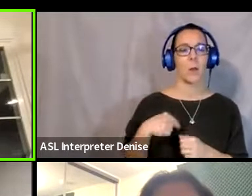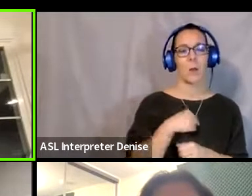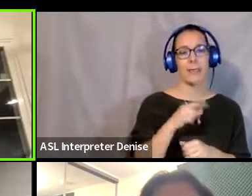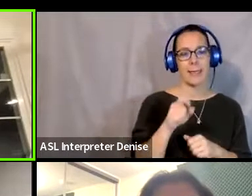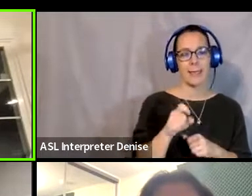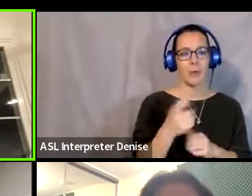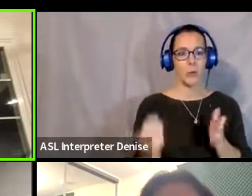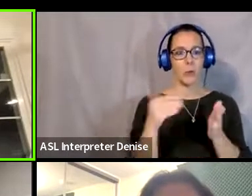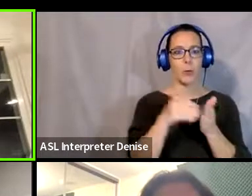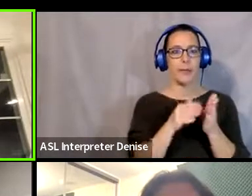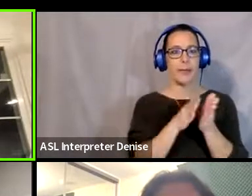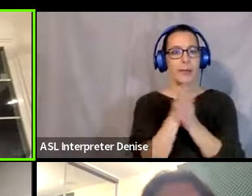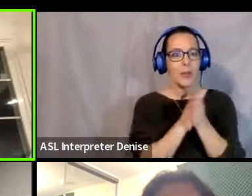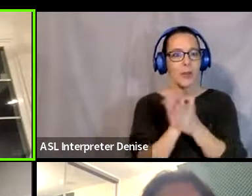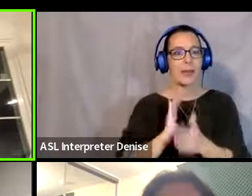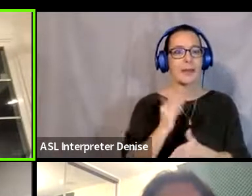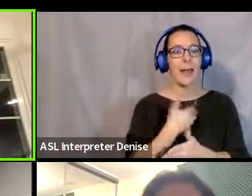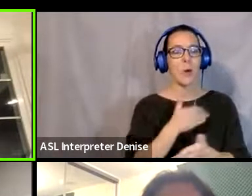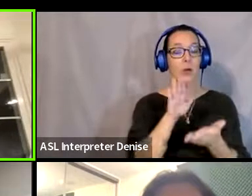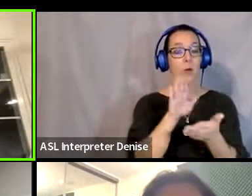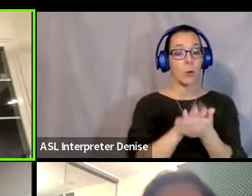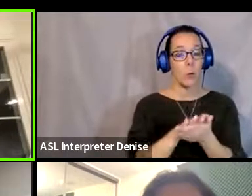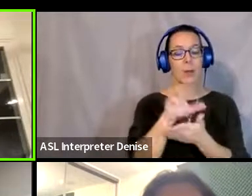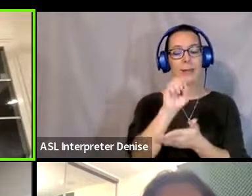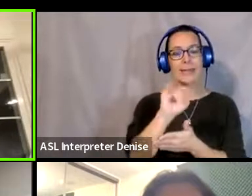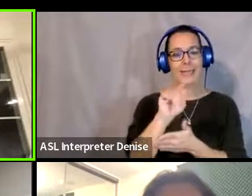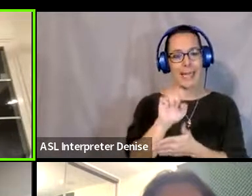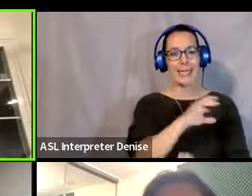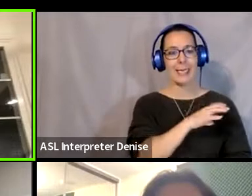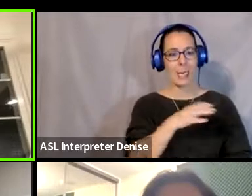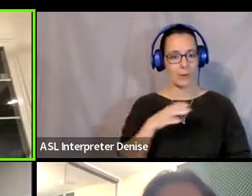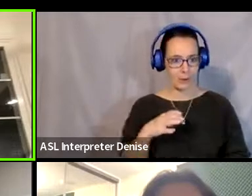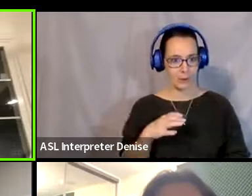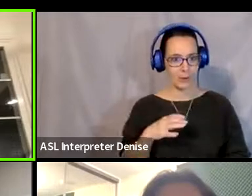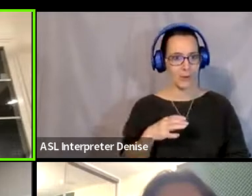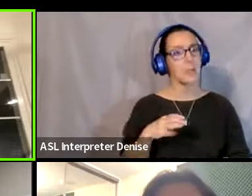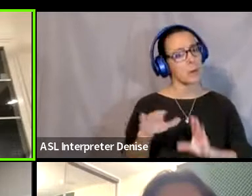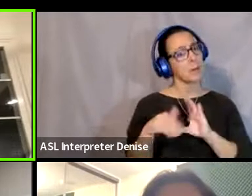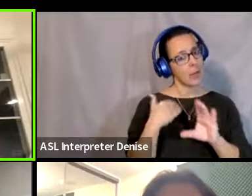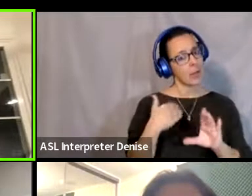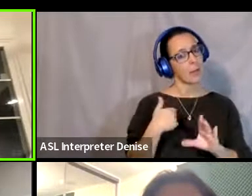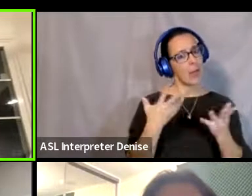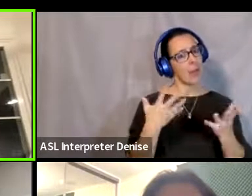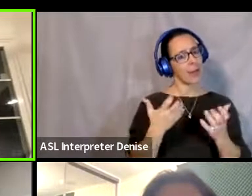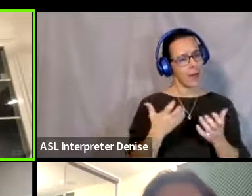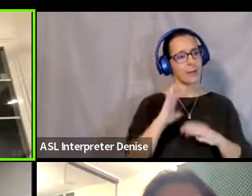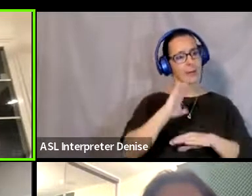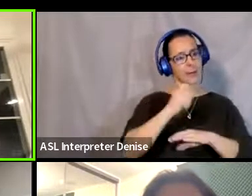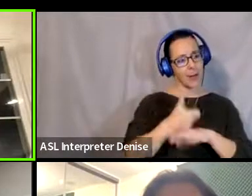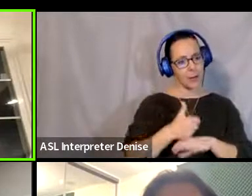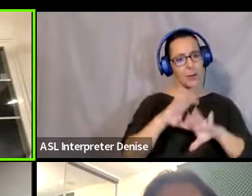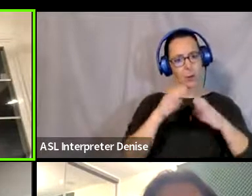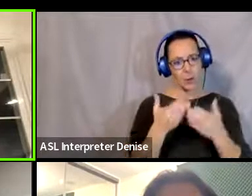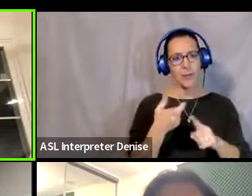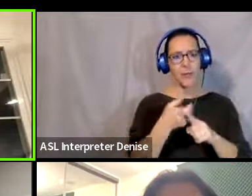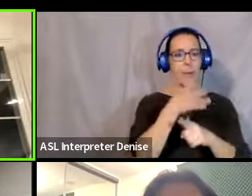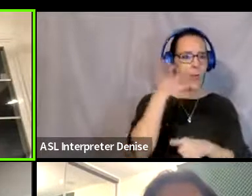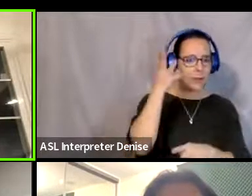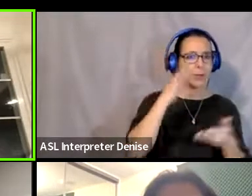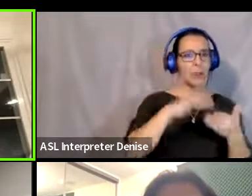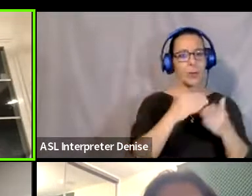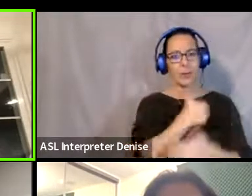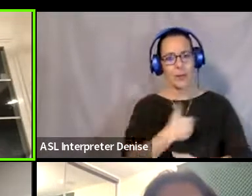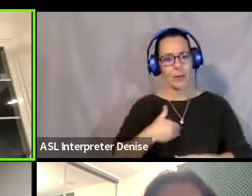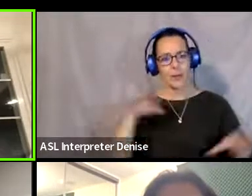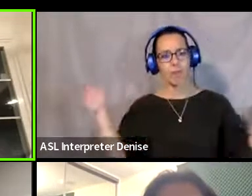school site council. So please shoot me an email so we can start this process and get a group of our parents and community members together to be